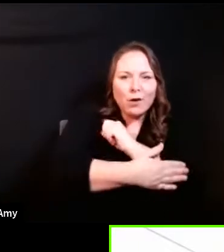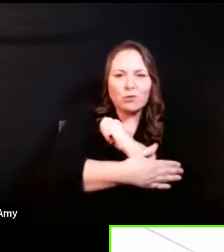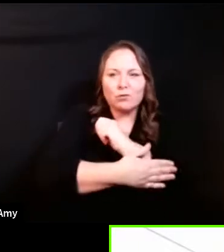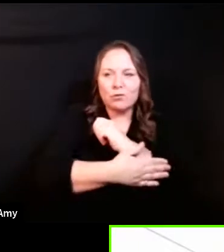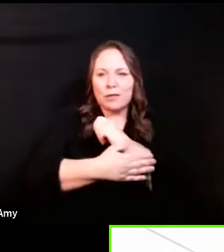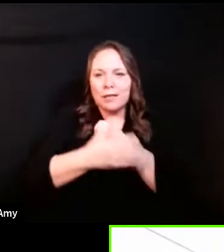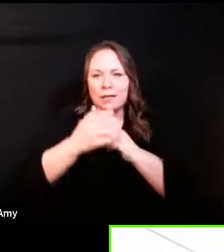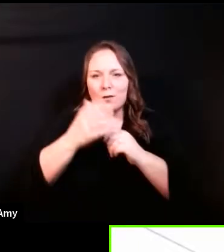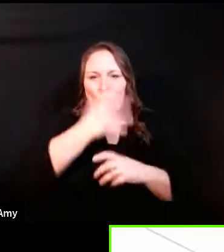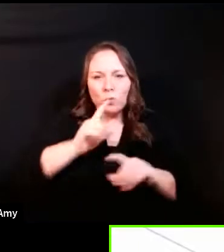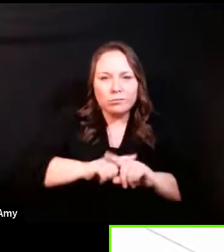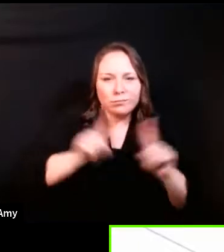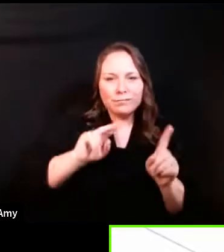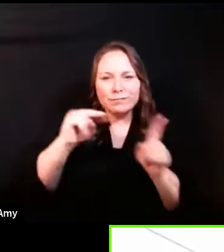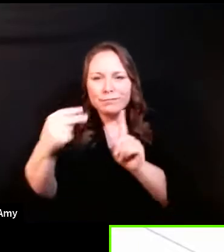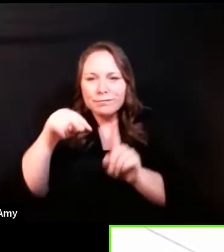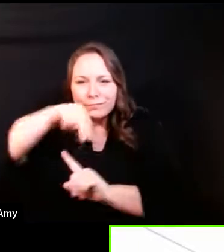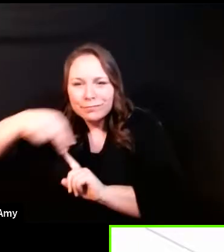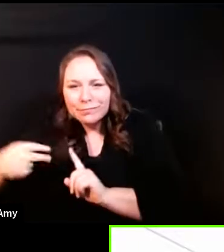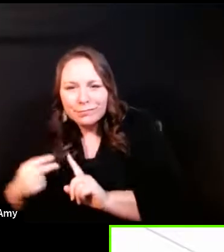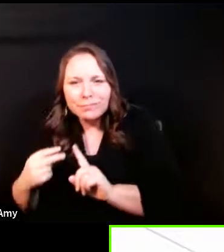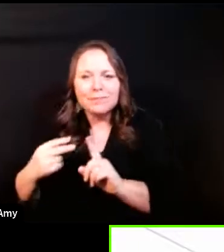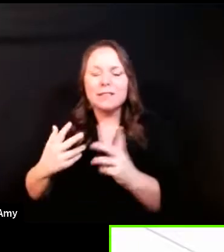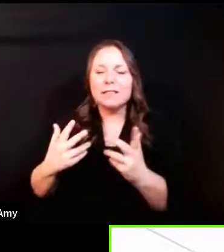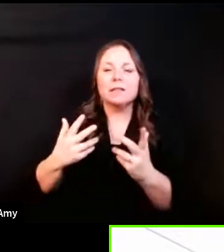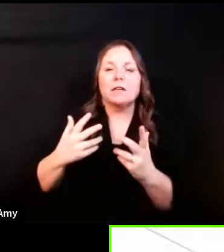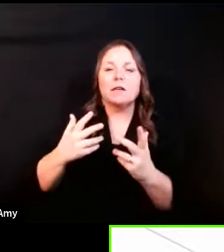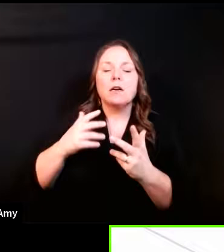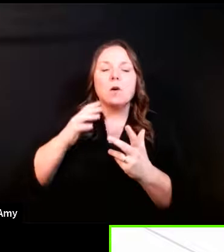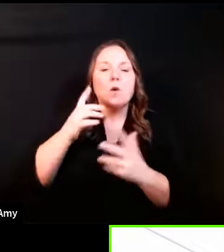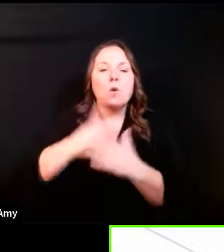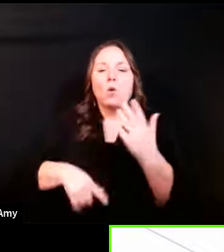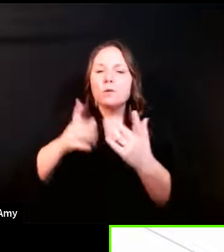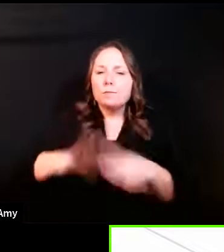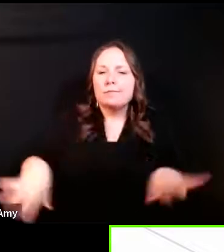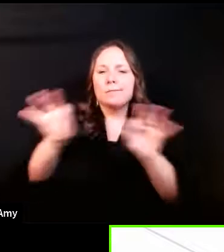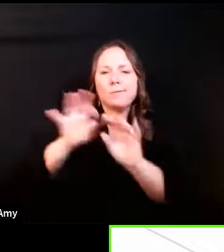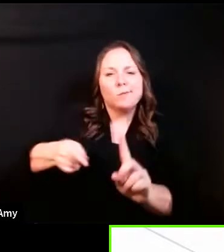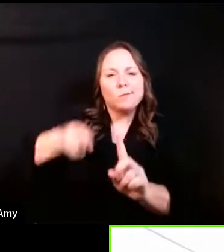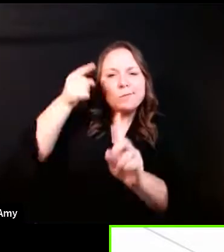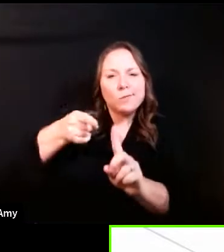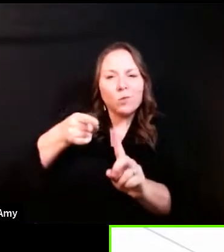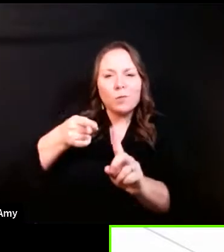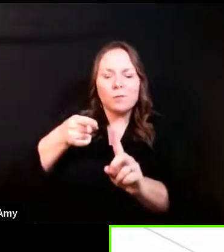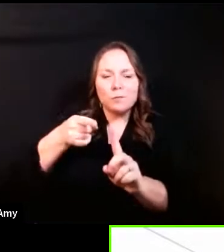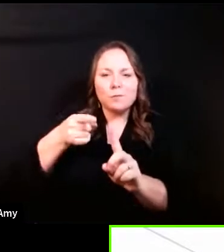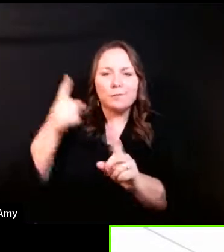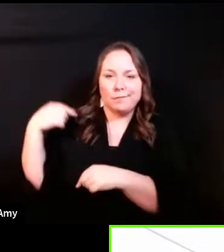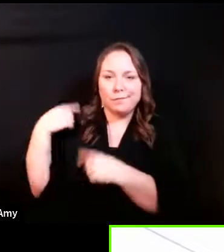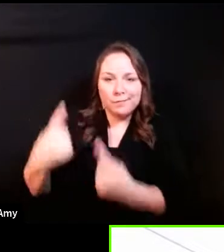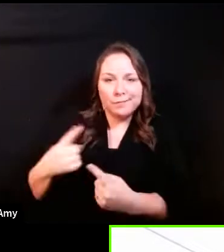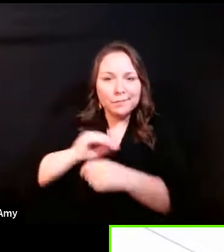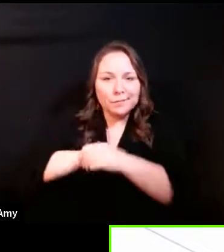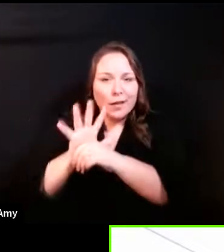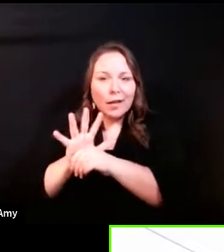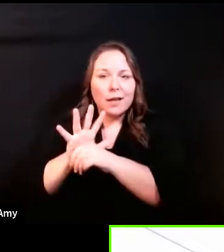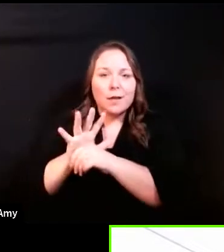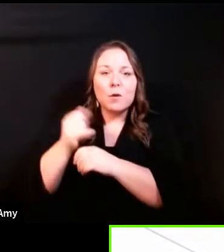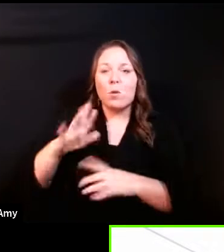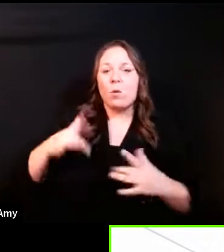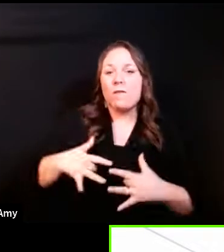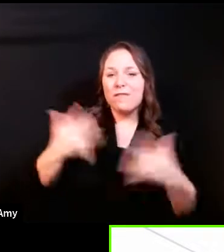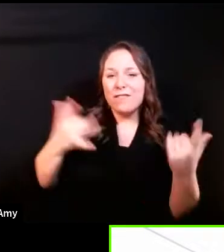against COVID-19, are there some key moments, key points in the pandemic that stand out to you, or certain